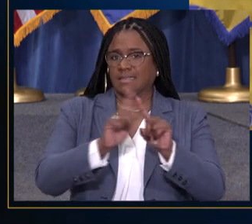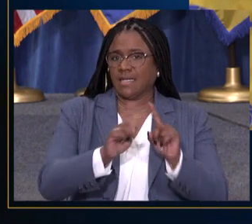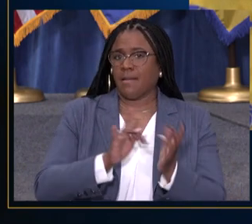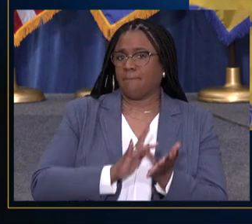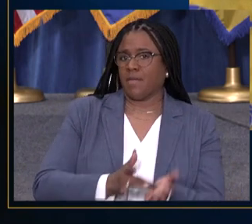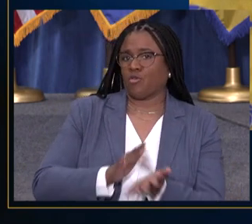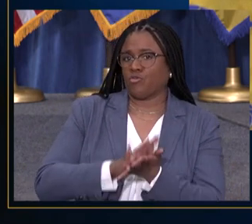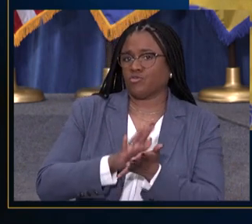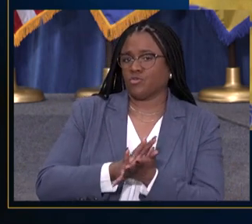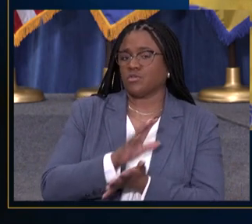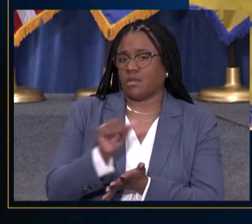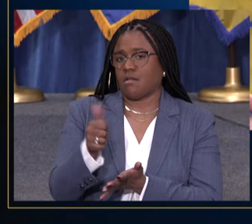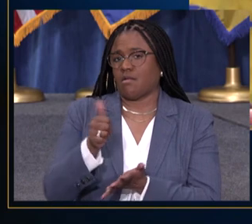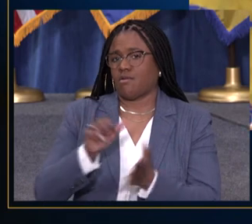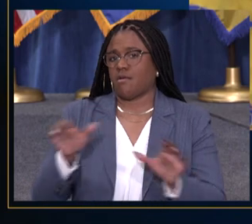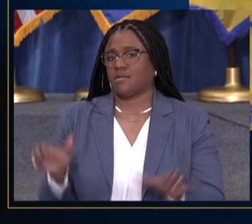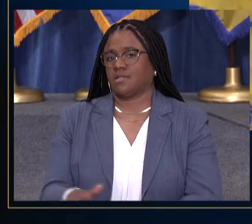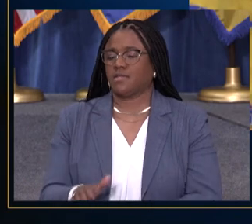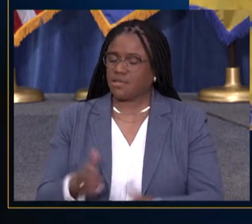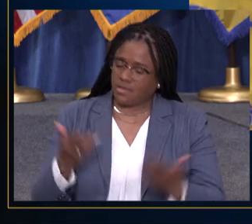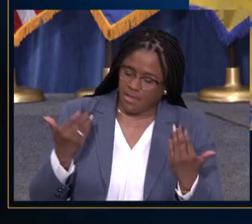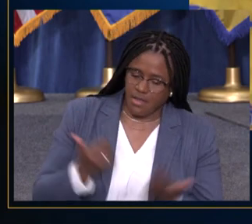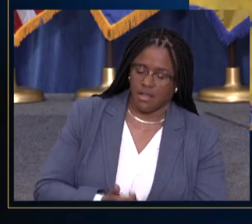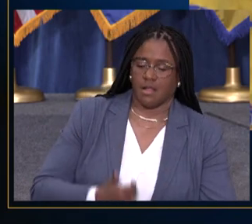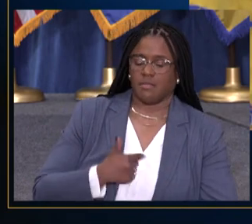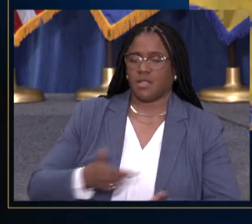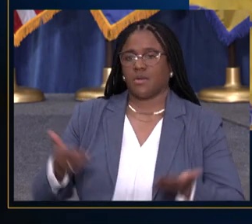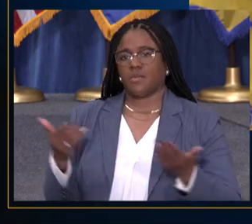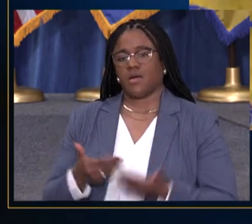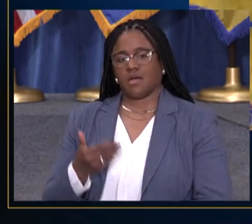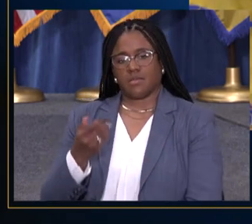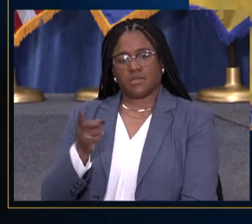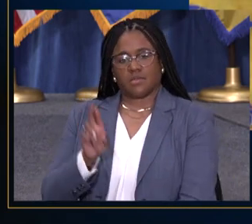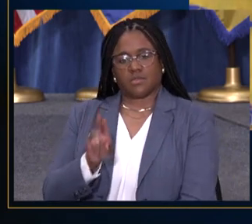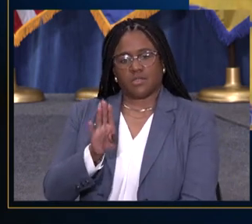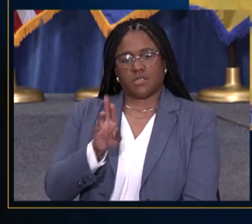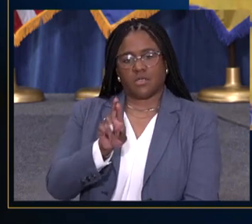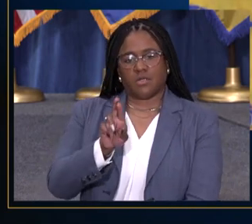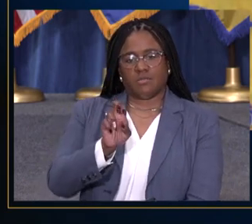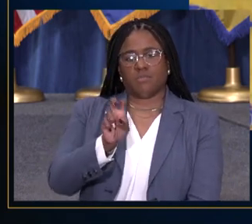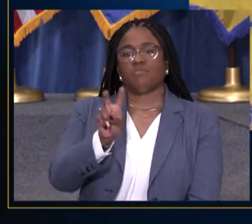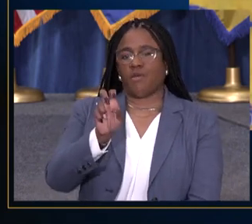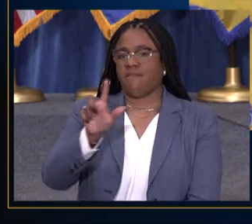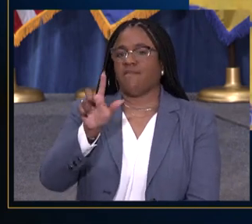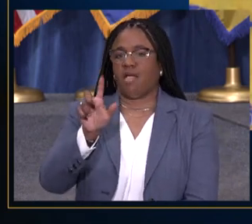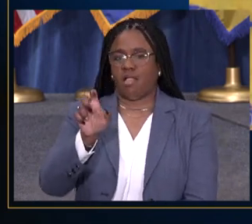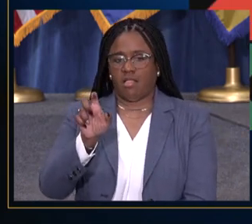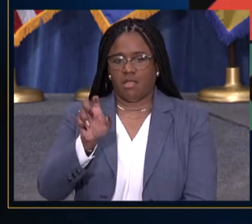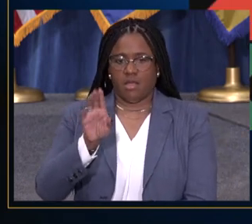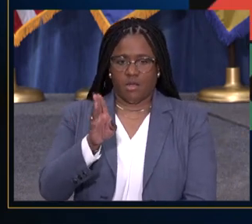schools, among other activities. Please help me welcome Dr. Burvell to the stage.